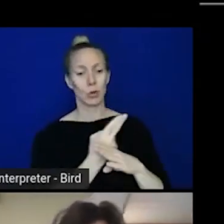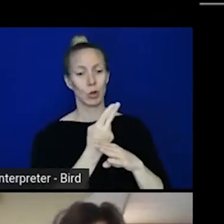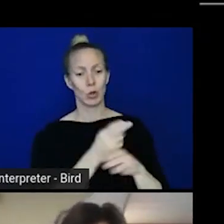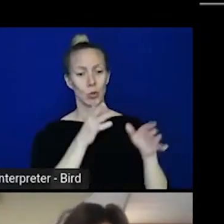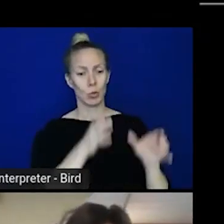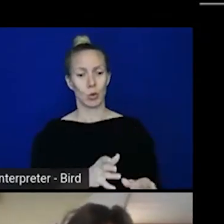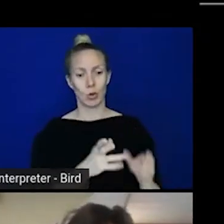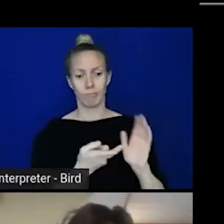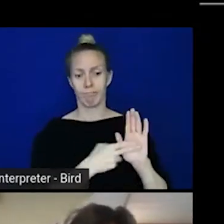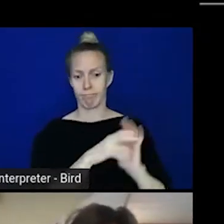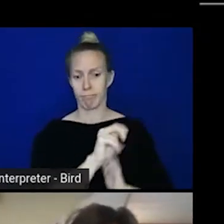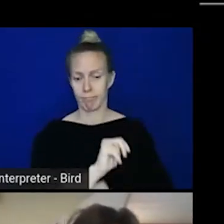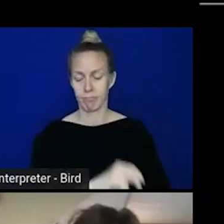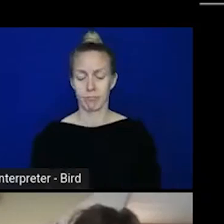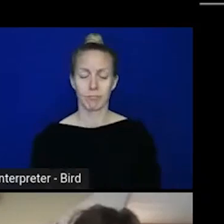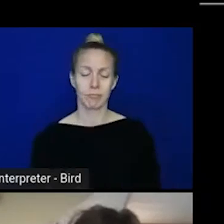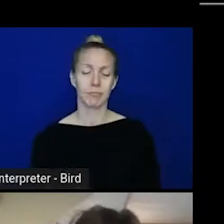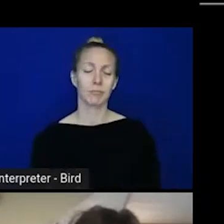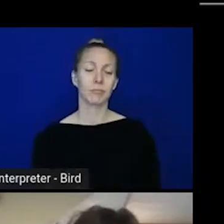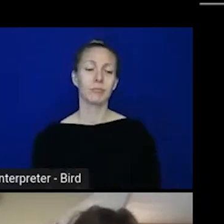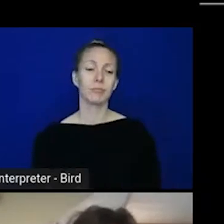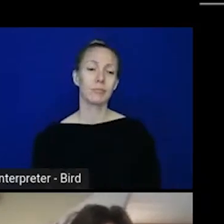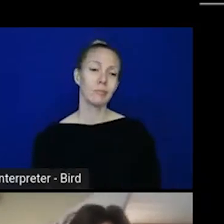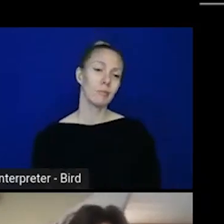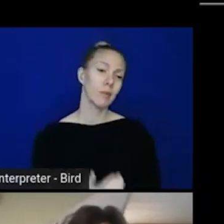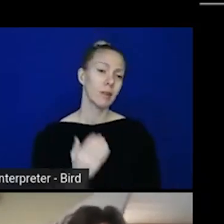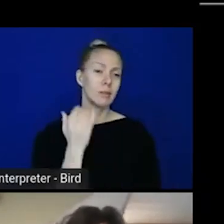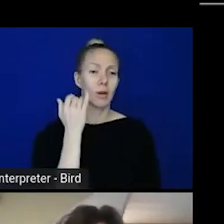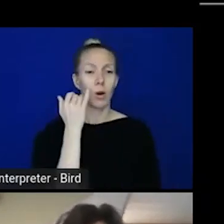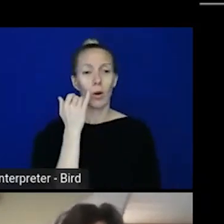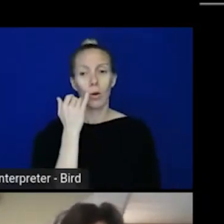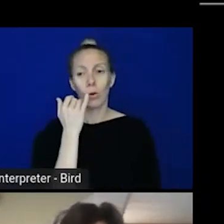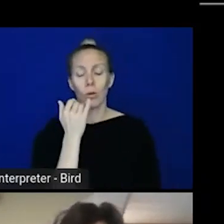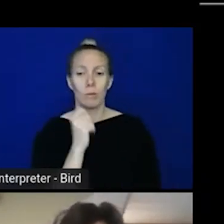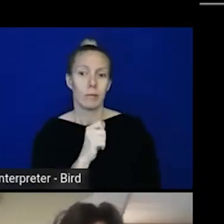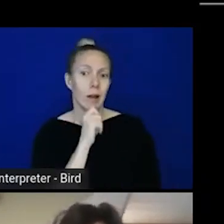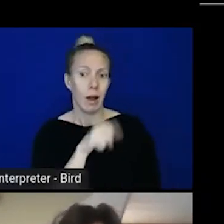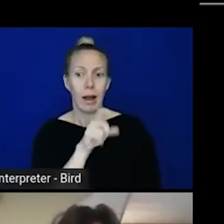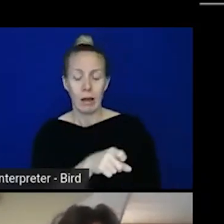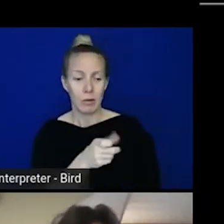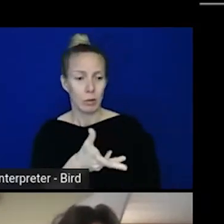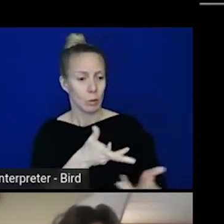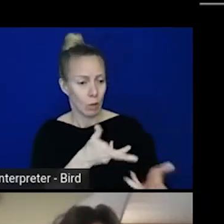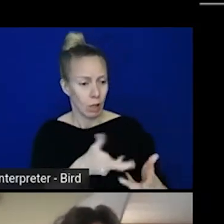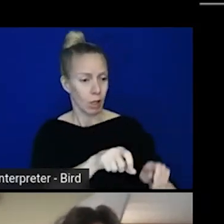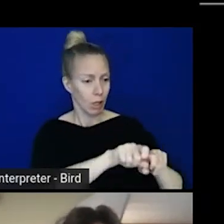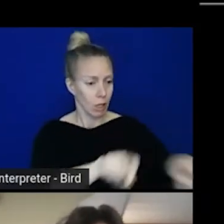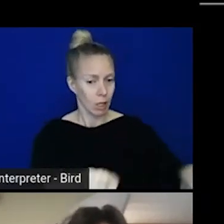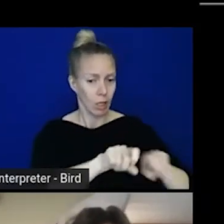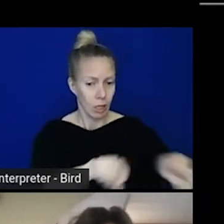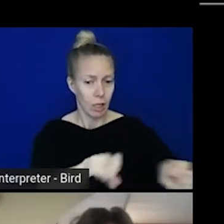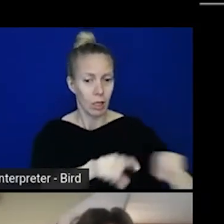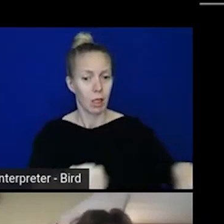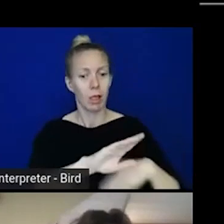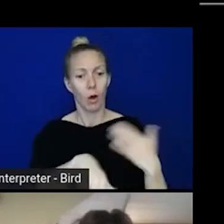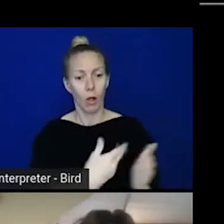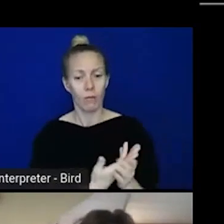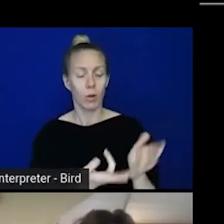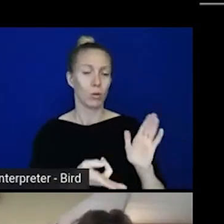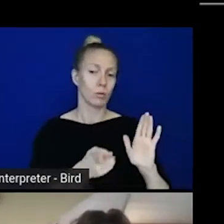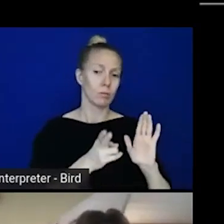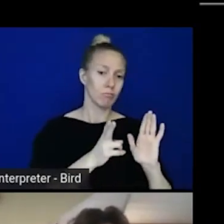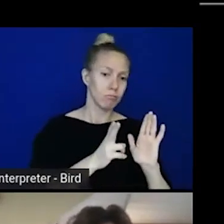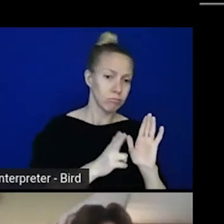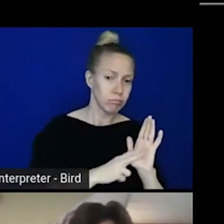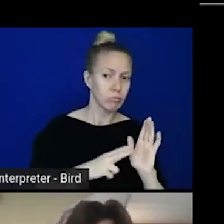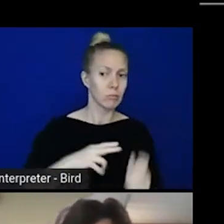rather than build deal with the distribution of these credentials, a monolith allows you to sort of lock